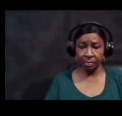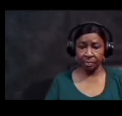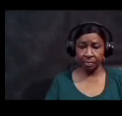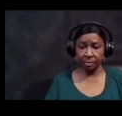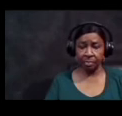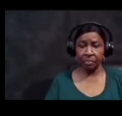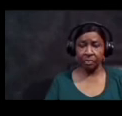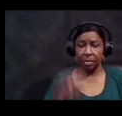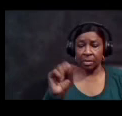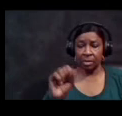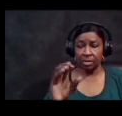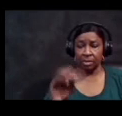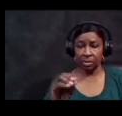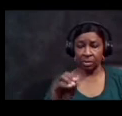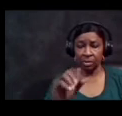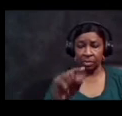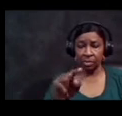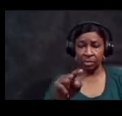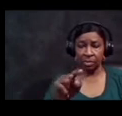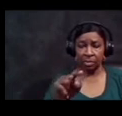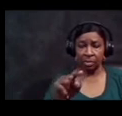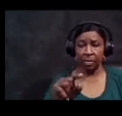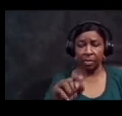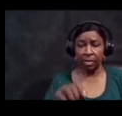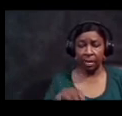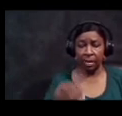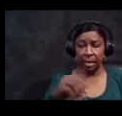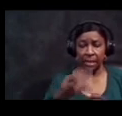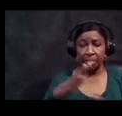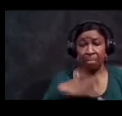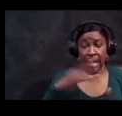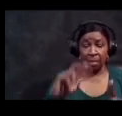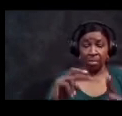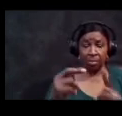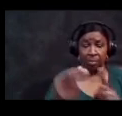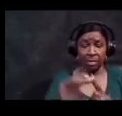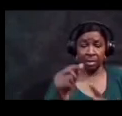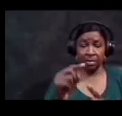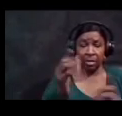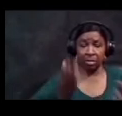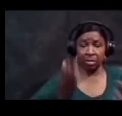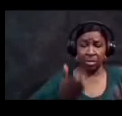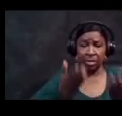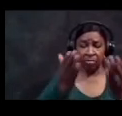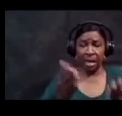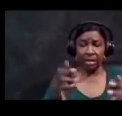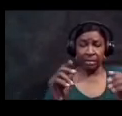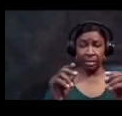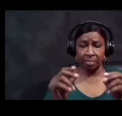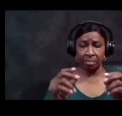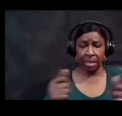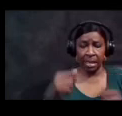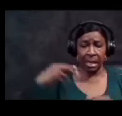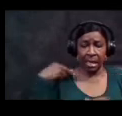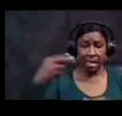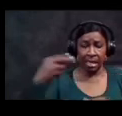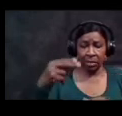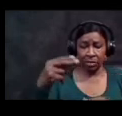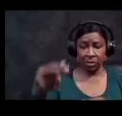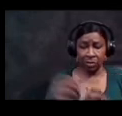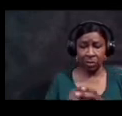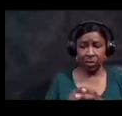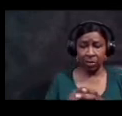So Boats, Borders, and Bases, in my view, provides the immediate historical and conceptual